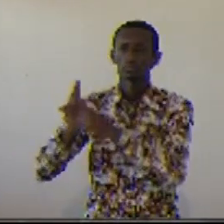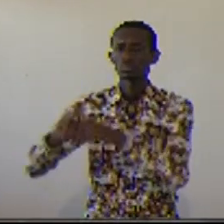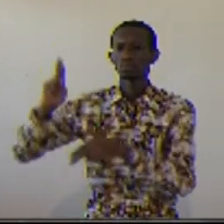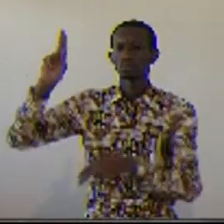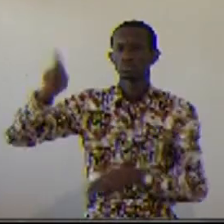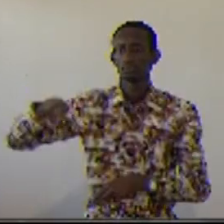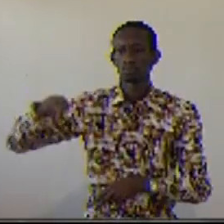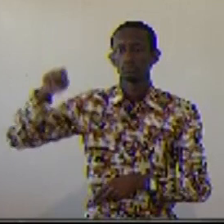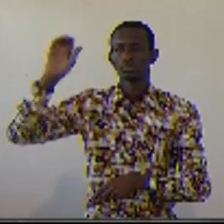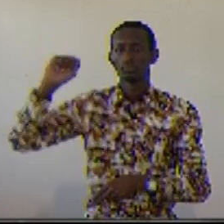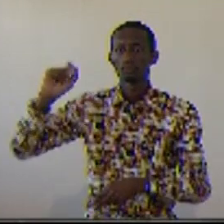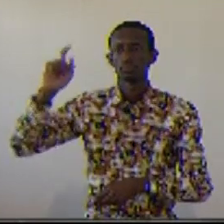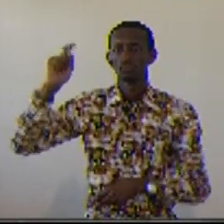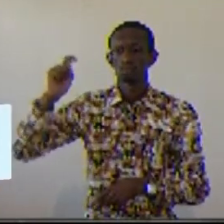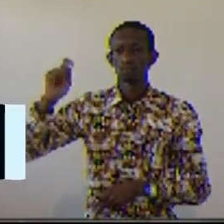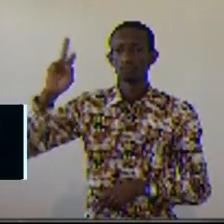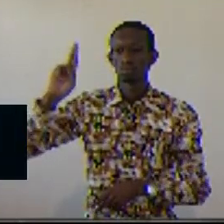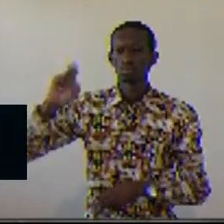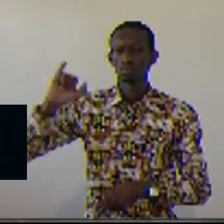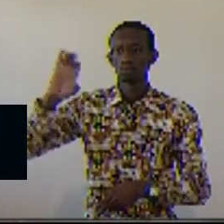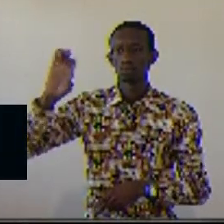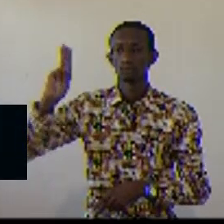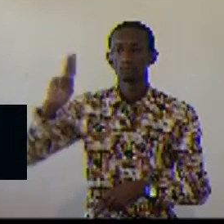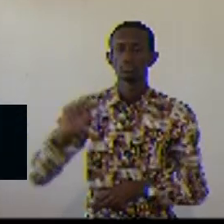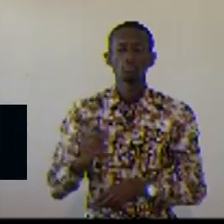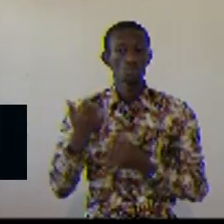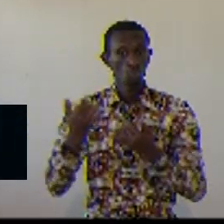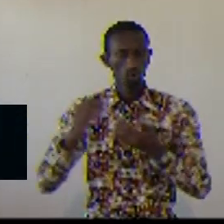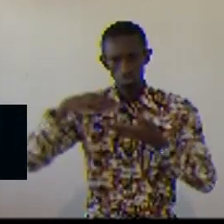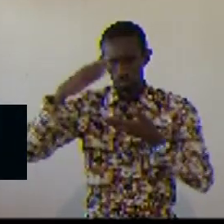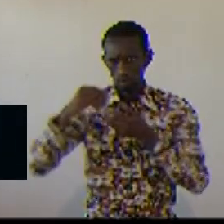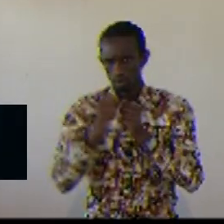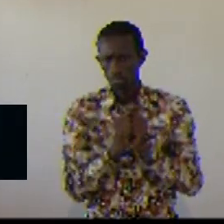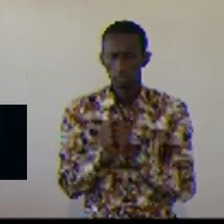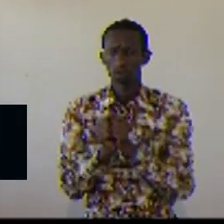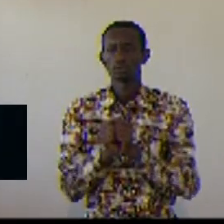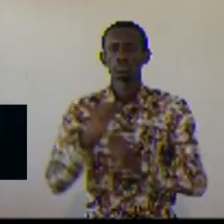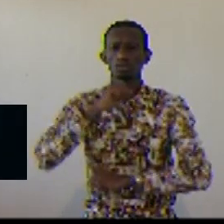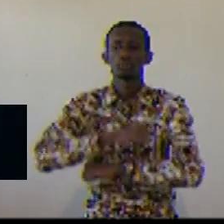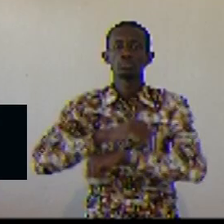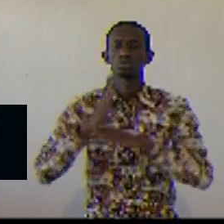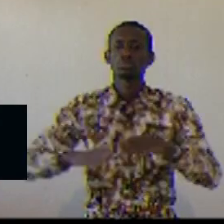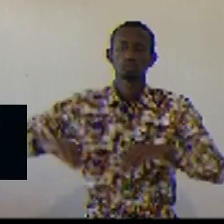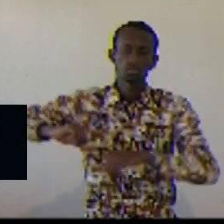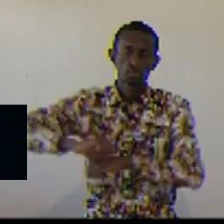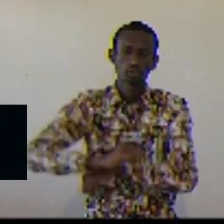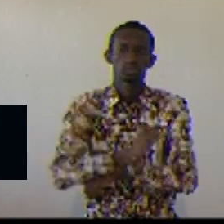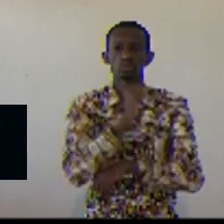I will be with the Senior 6 class in chemistry, and we are still looking at